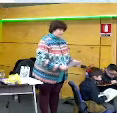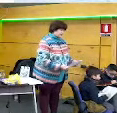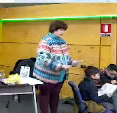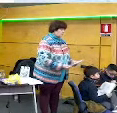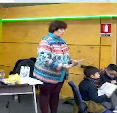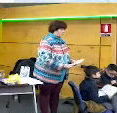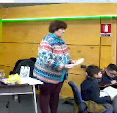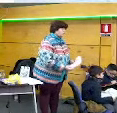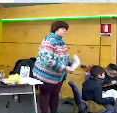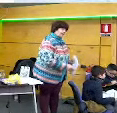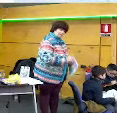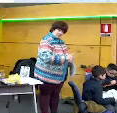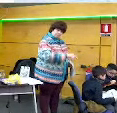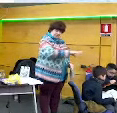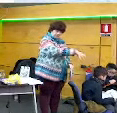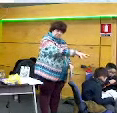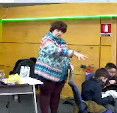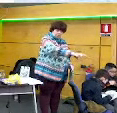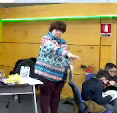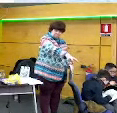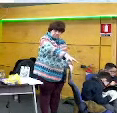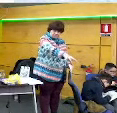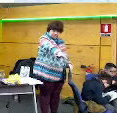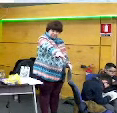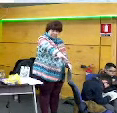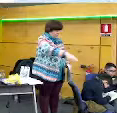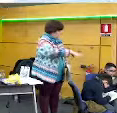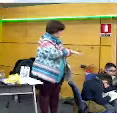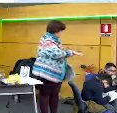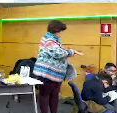can't have the same one. Both of you have to have a different poem